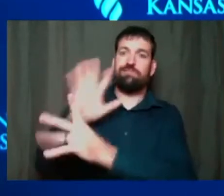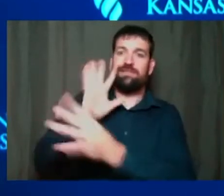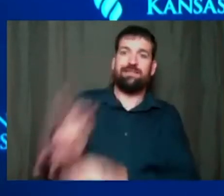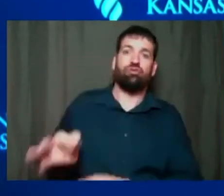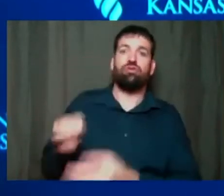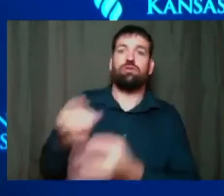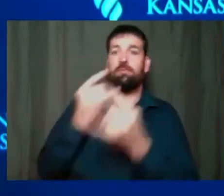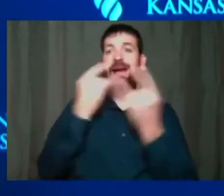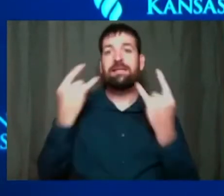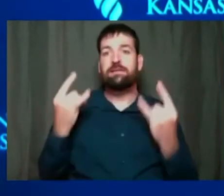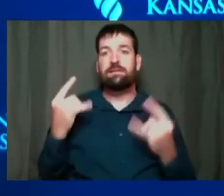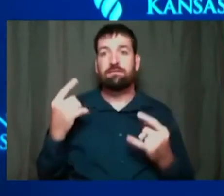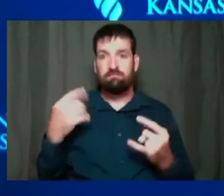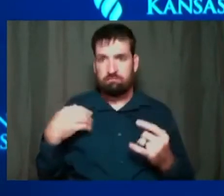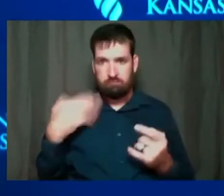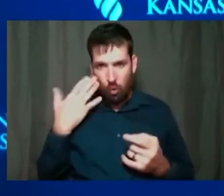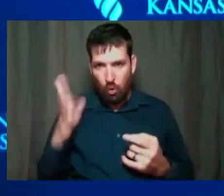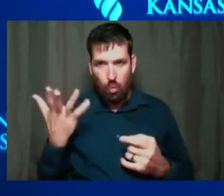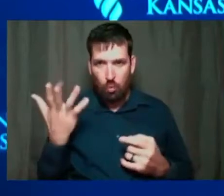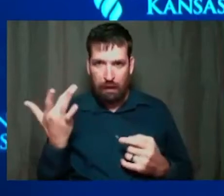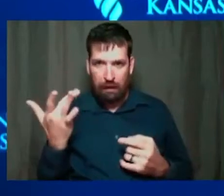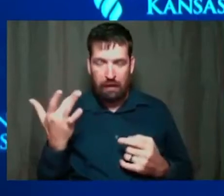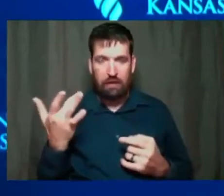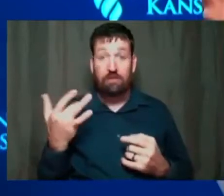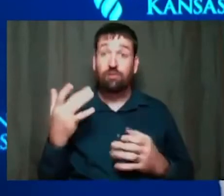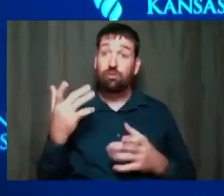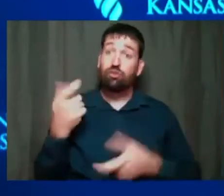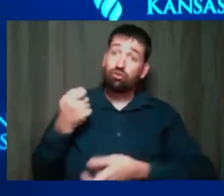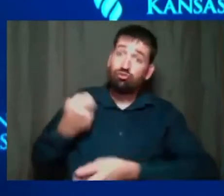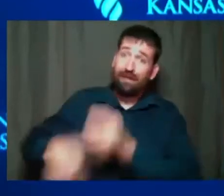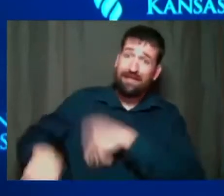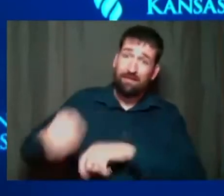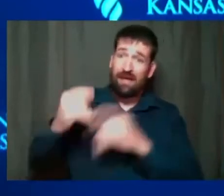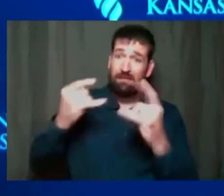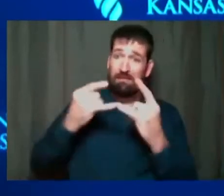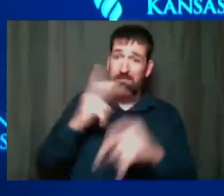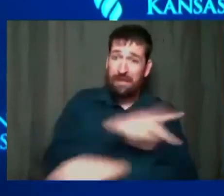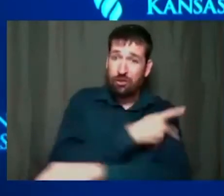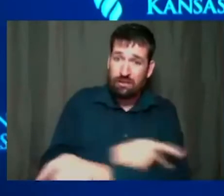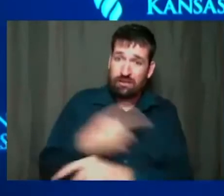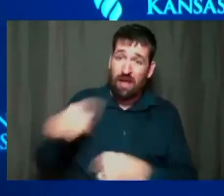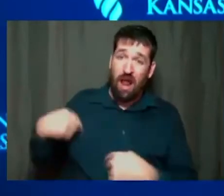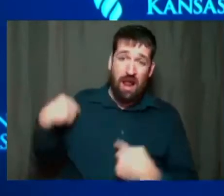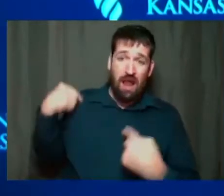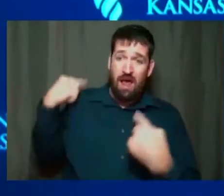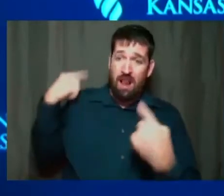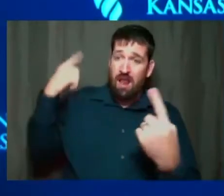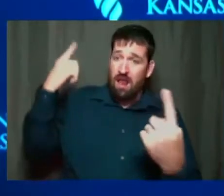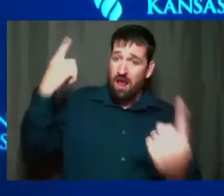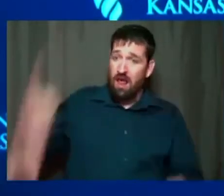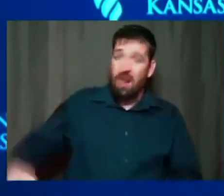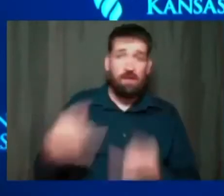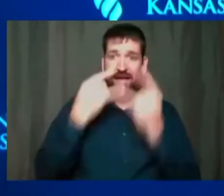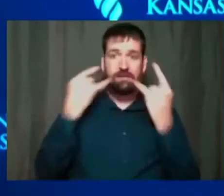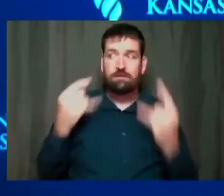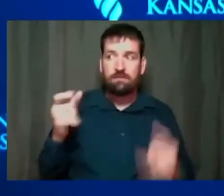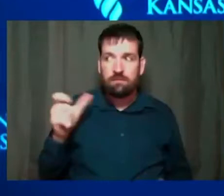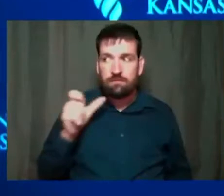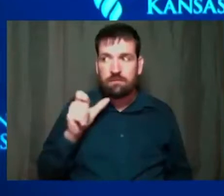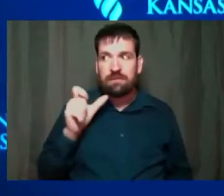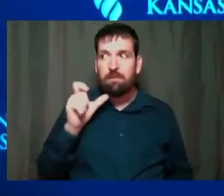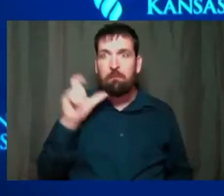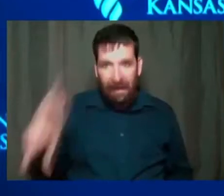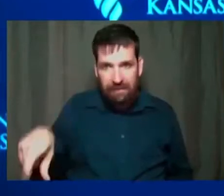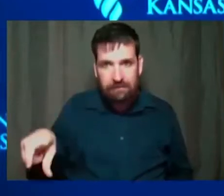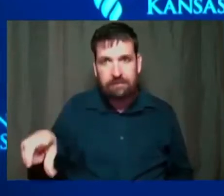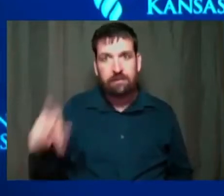you don't know why they're wearing a mask. Transplant patients have been wearing masks forever because they have to. Yeah. And we tell the CF patients, don't you dare not wear a mask when you get out there amongst a lot of